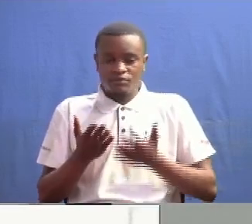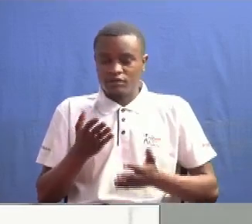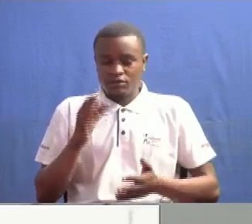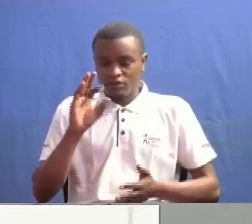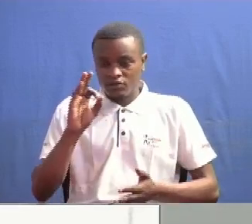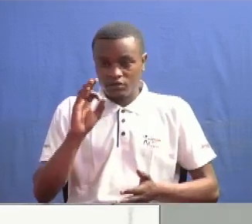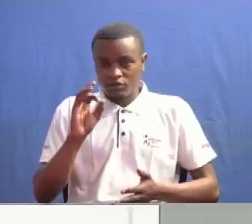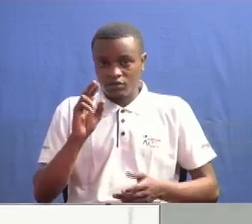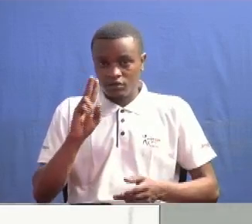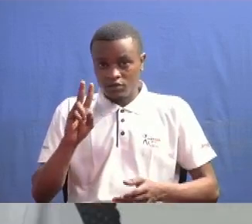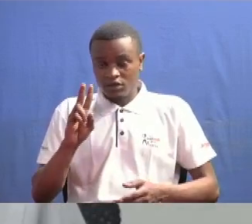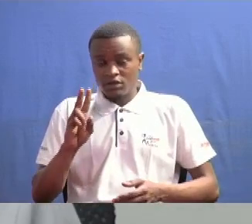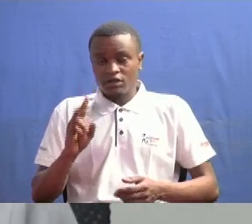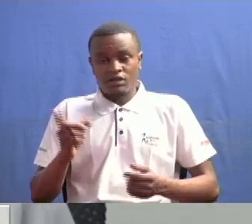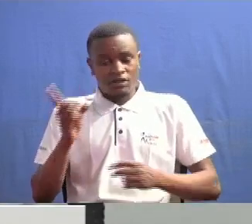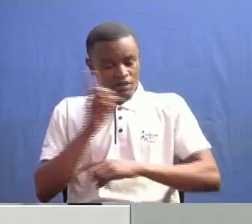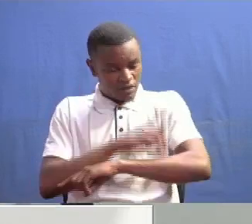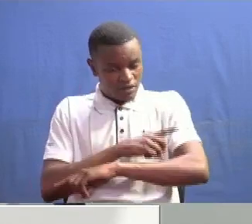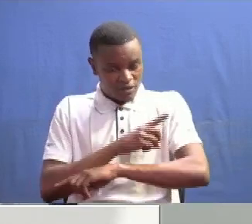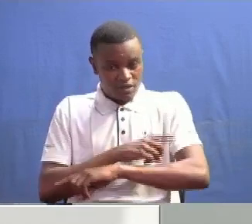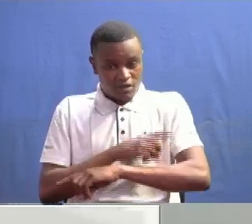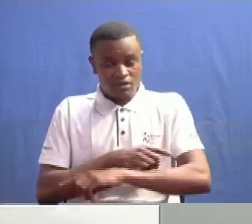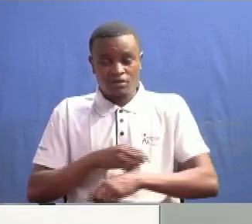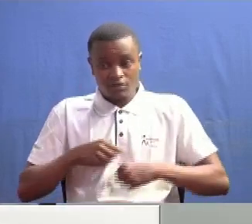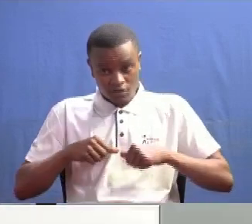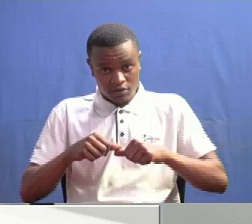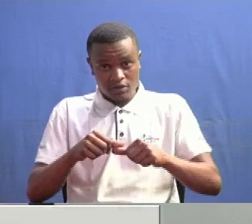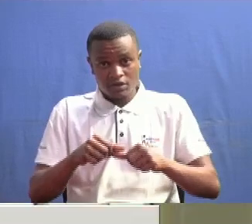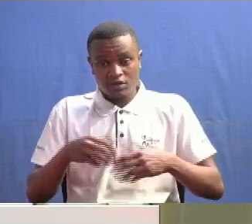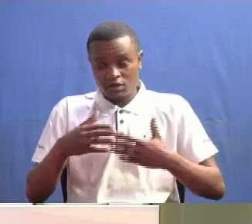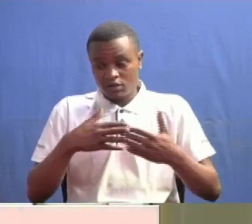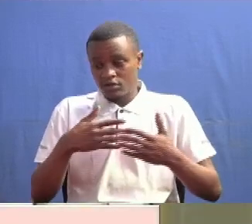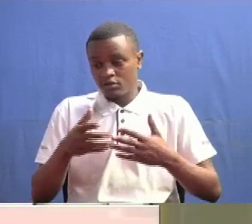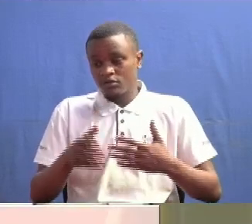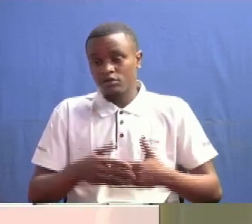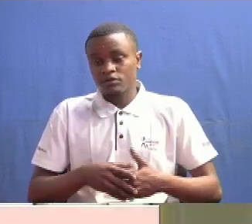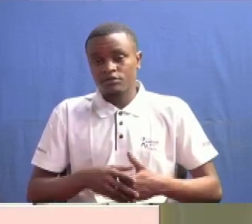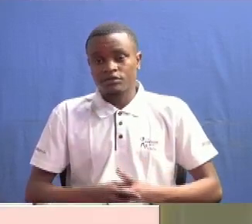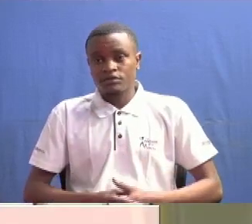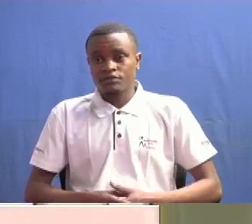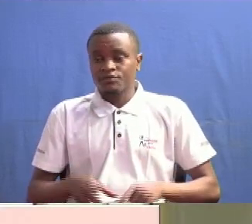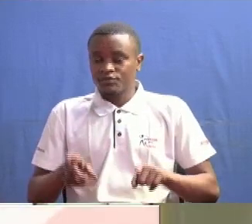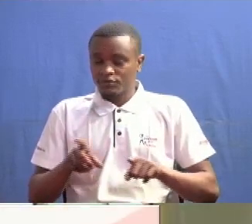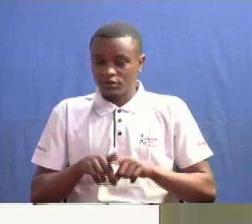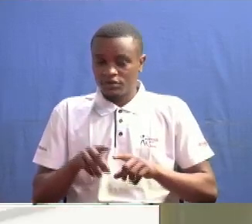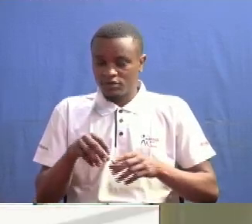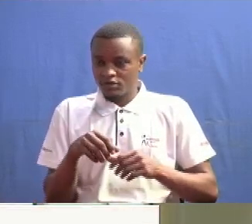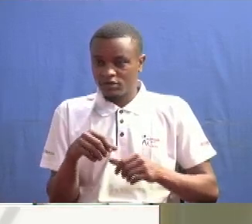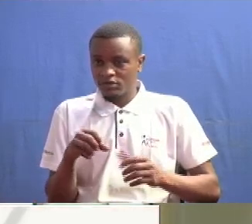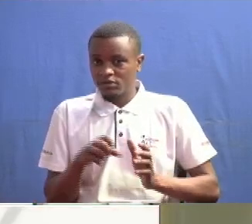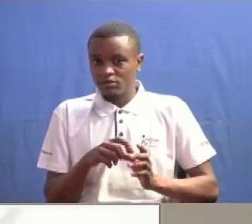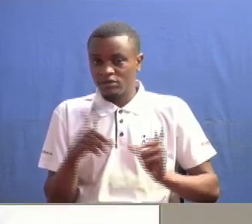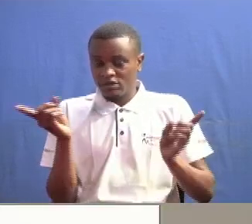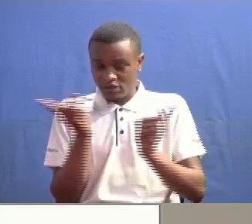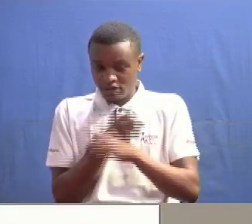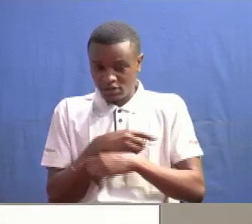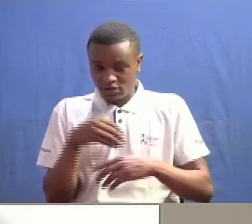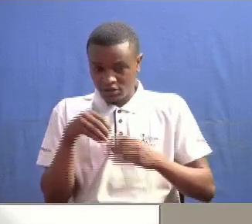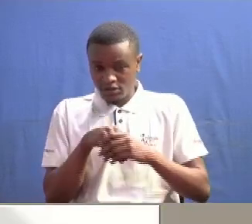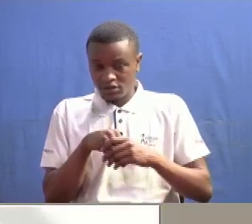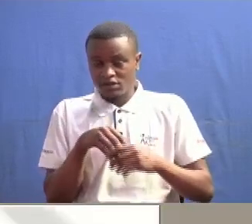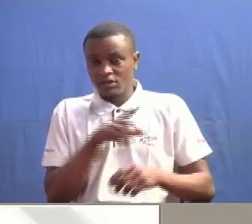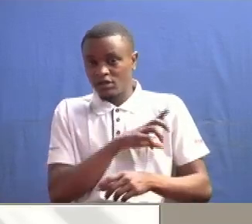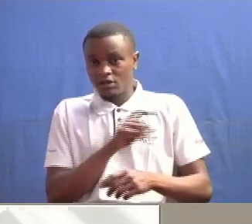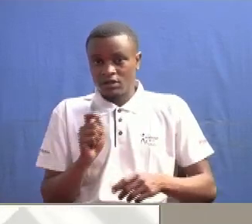anything changes or any of those symptoms changes. Unlike the outer and middle ear, infections of the inner ear